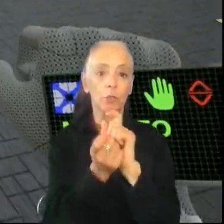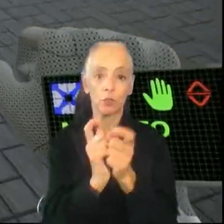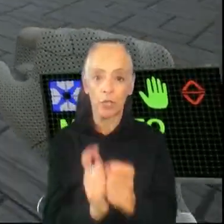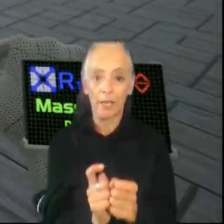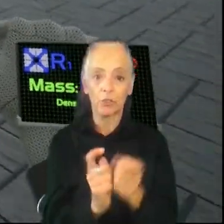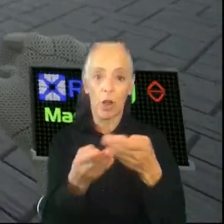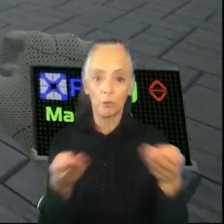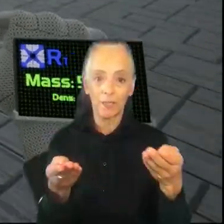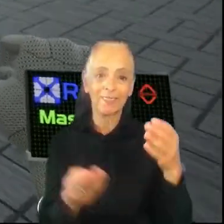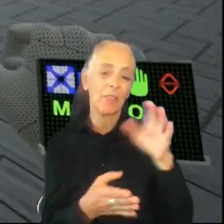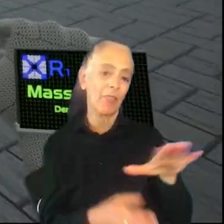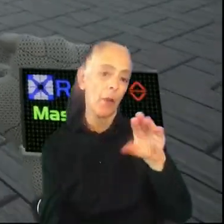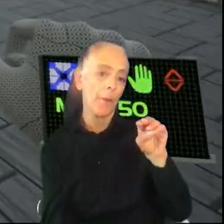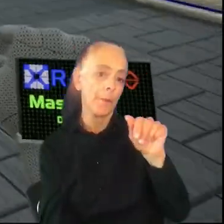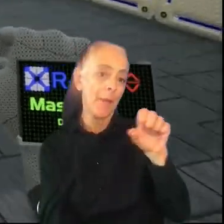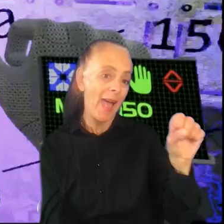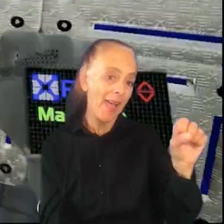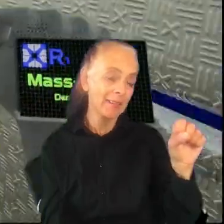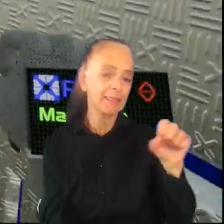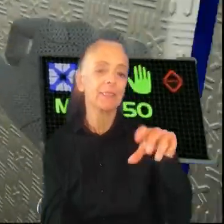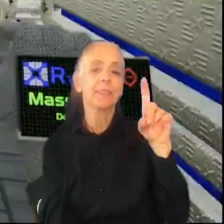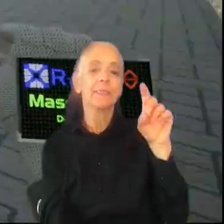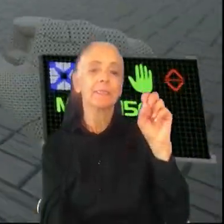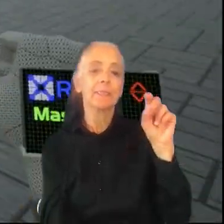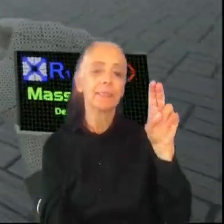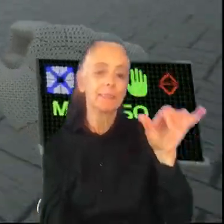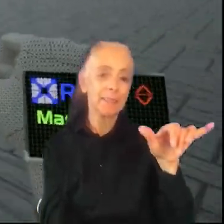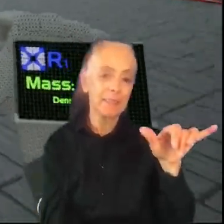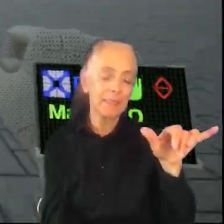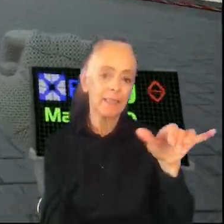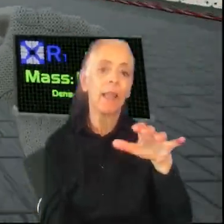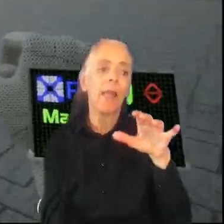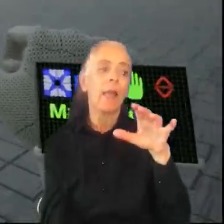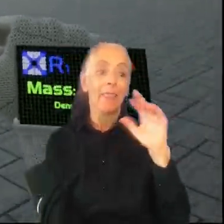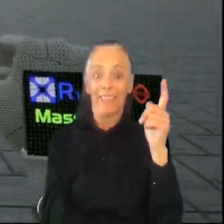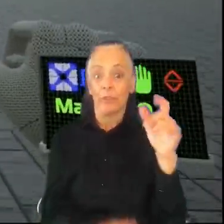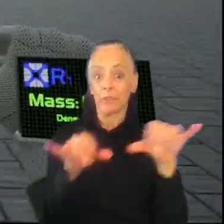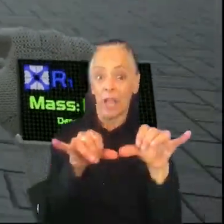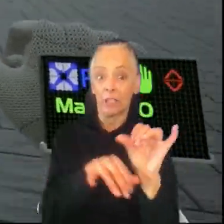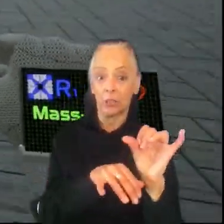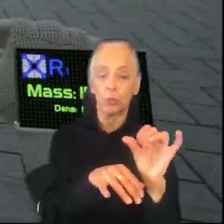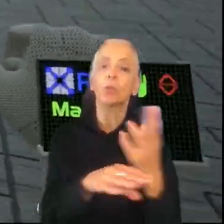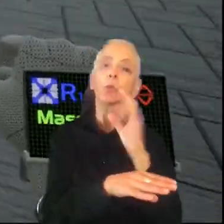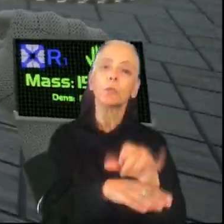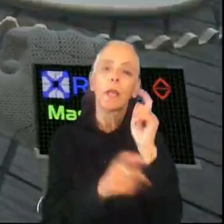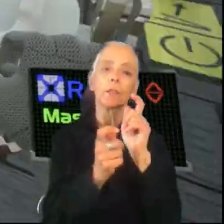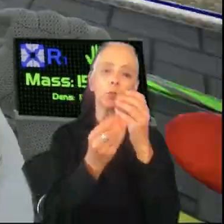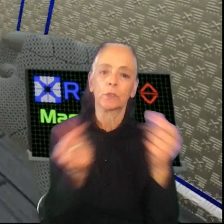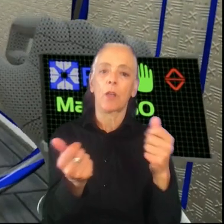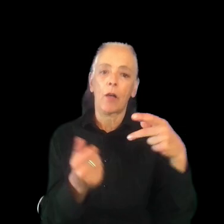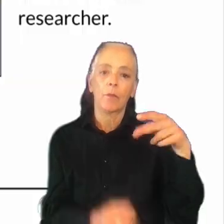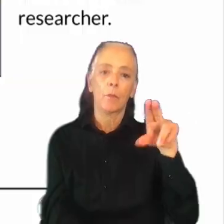objects mass and density and later on their size and you have to use that to solve puzzles within the game